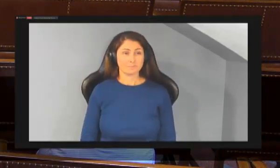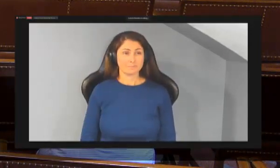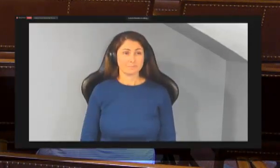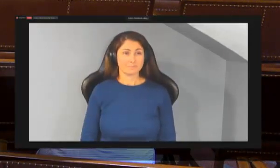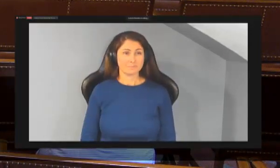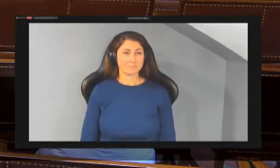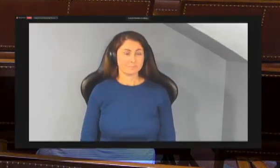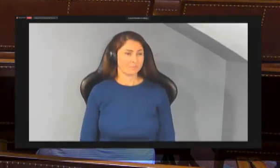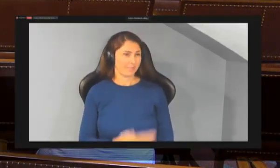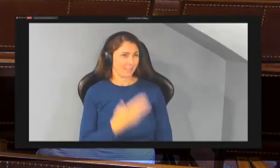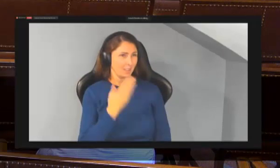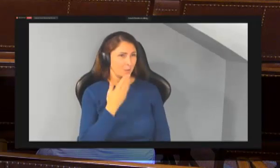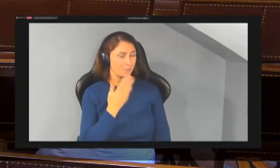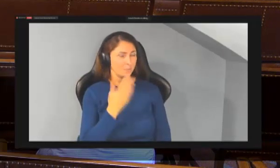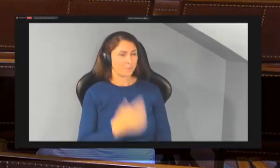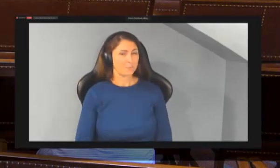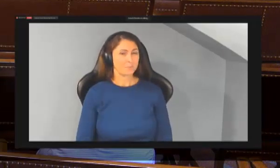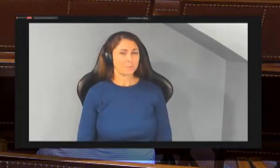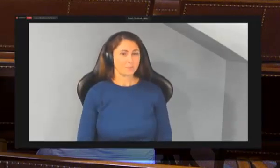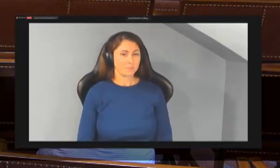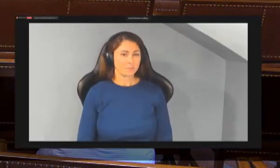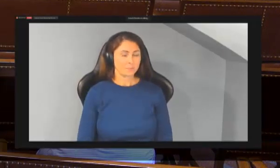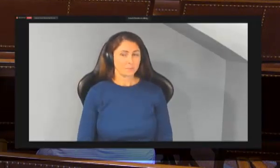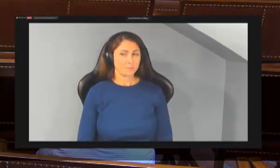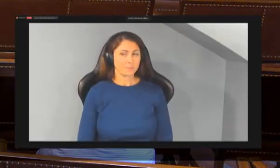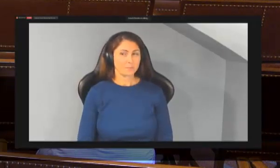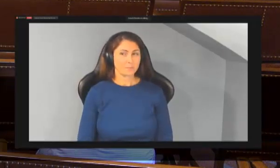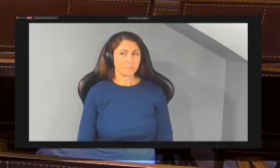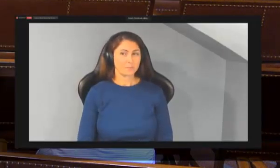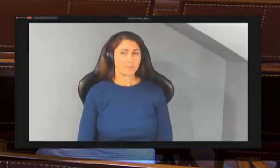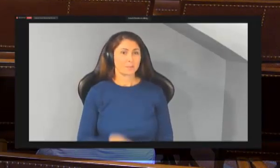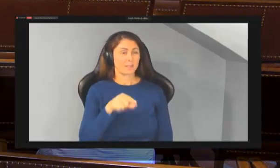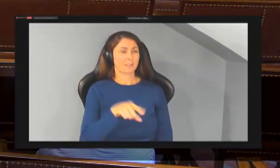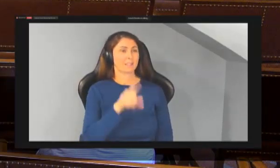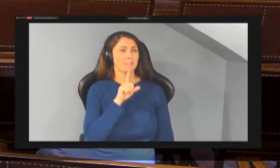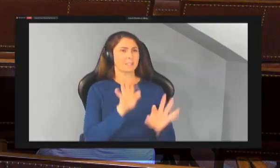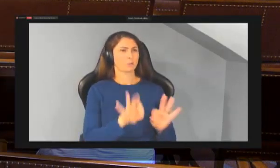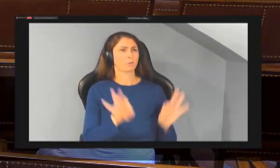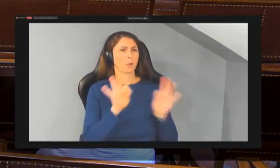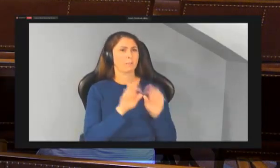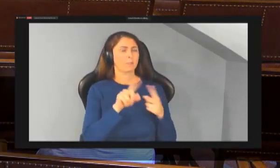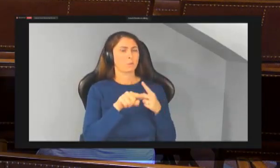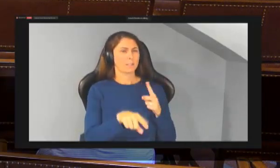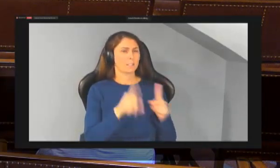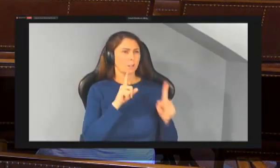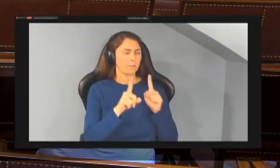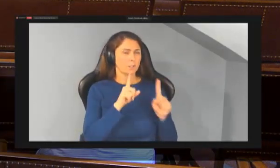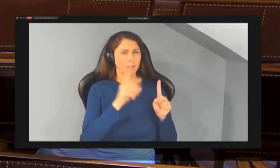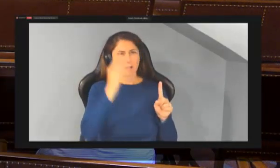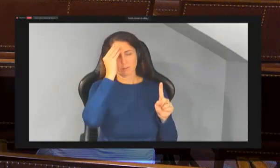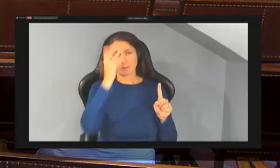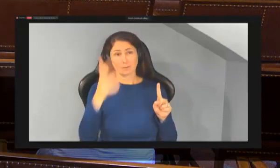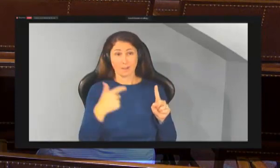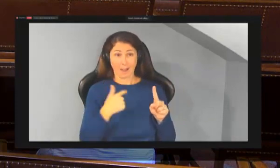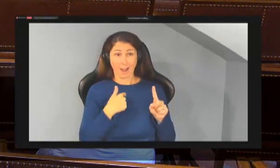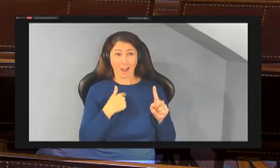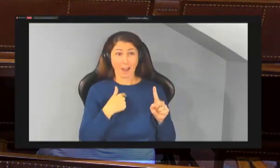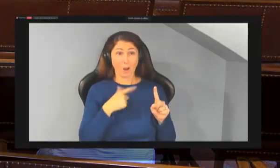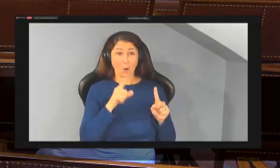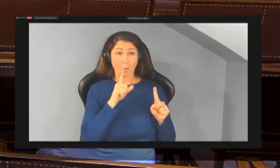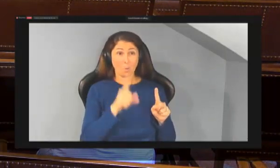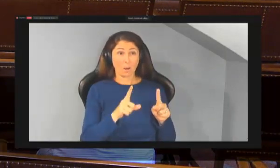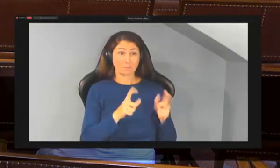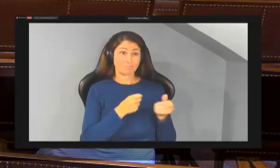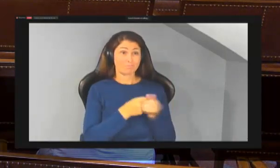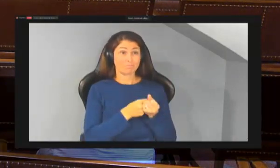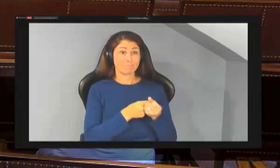Thank you. This is relevant to this conversation. I wanted to let you know I was an avid hunter from the time I was